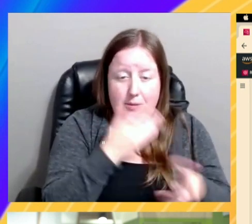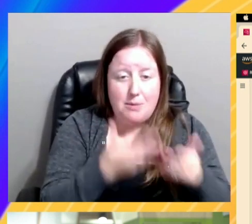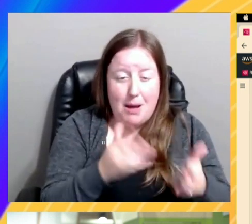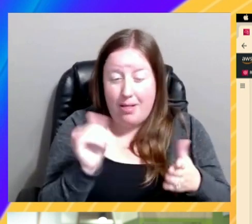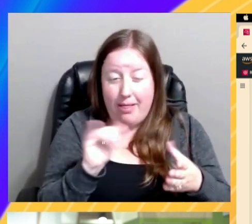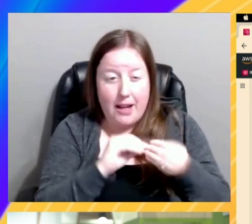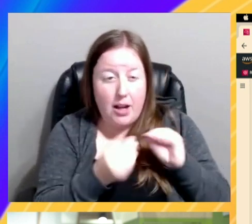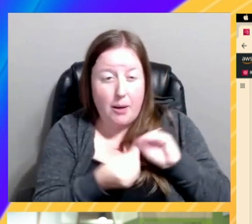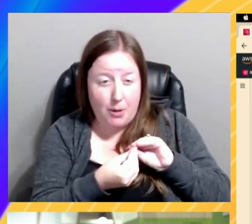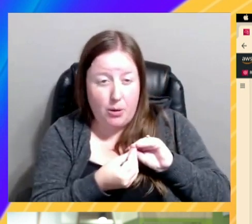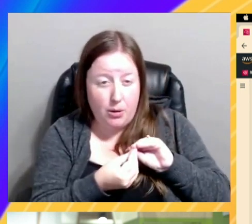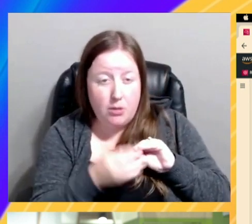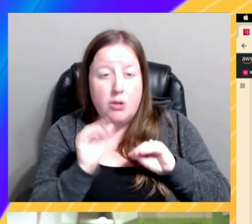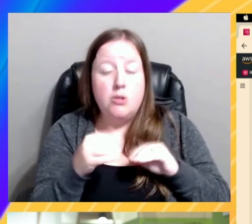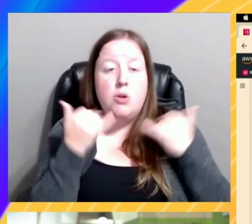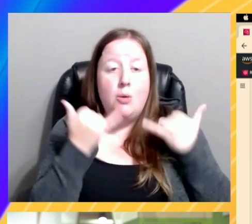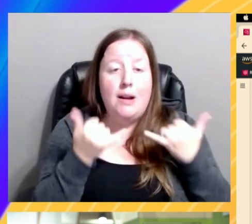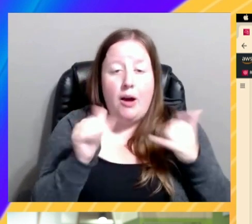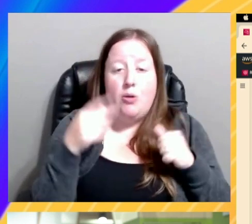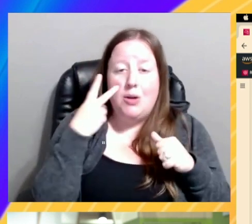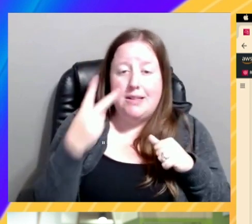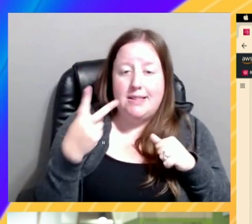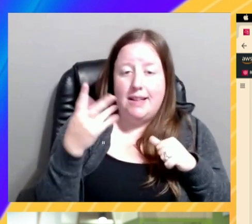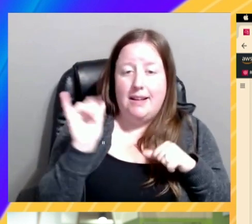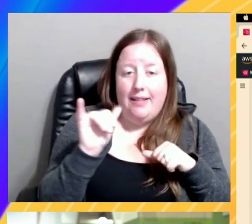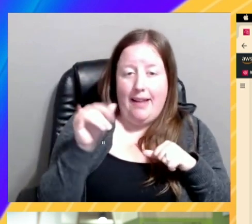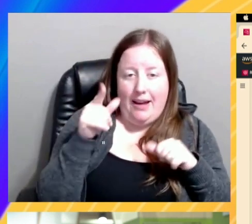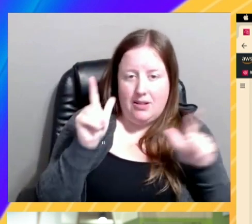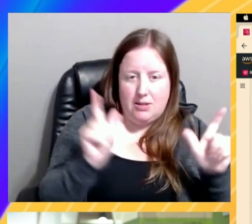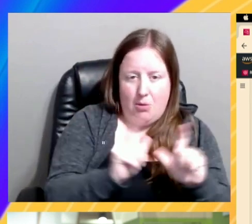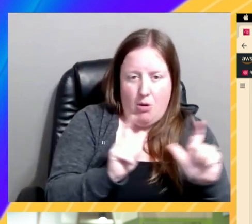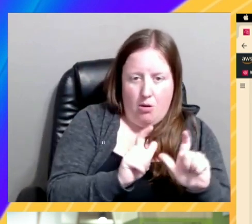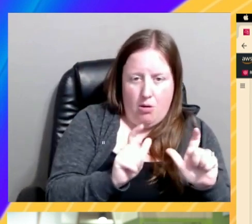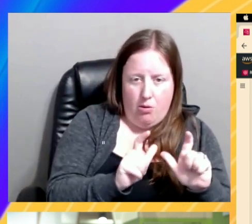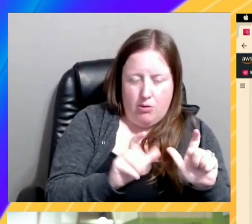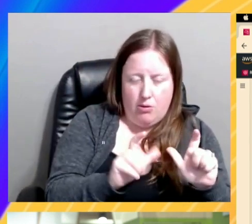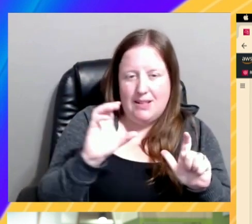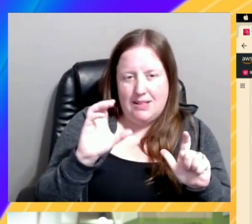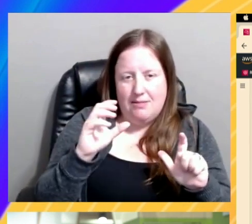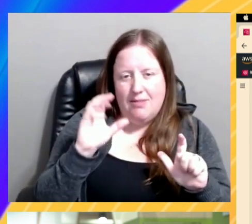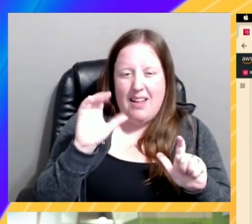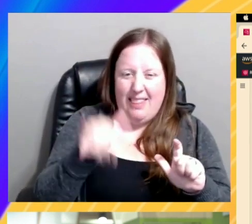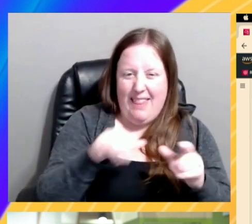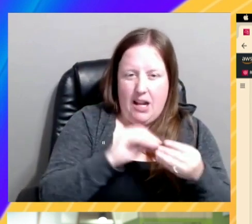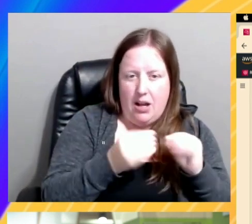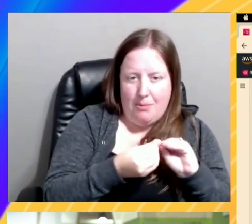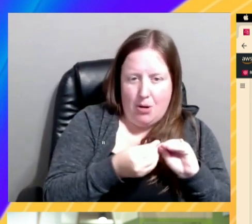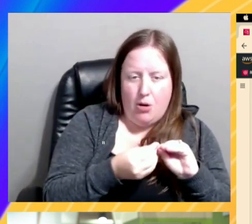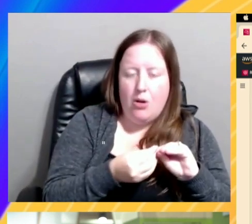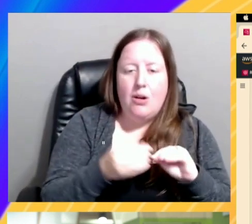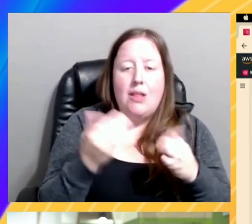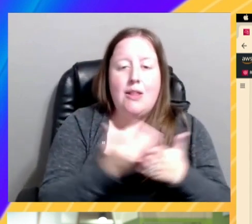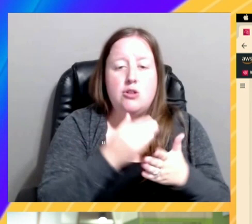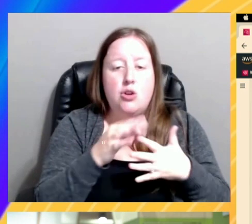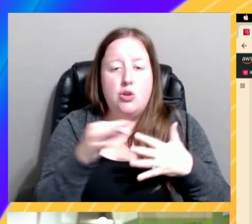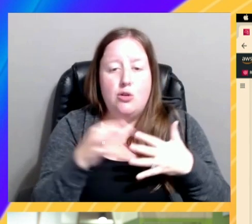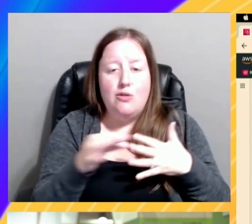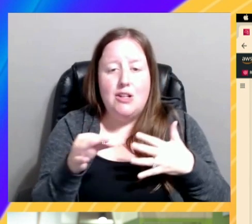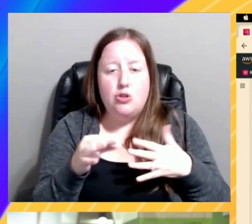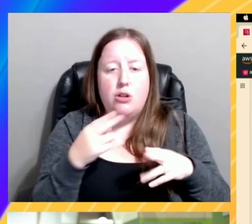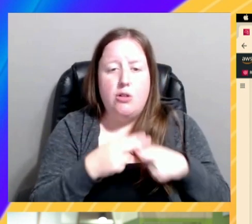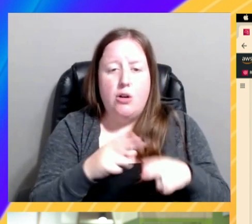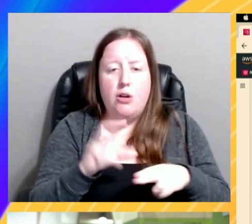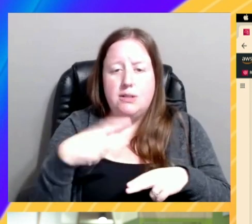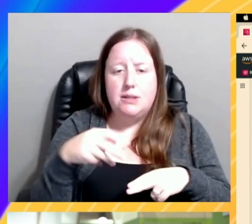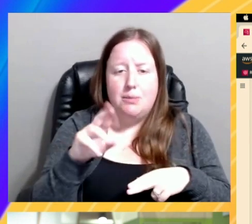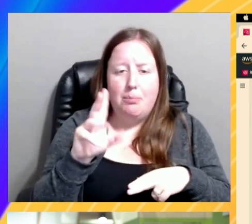So now you see some people like this more. So now you see CPU as a number. And there's a new feature called Sparkline, which you can add. So if you do a